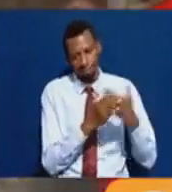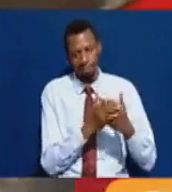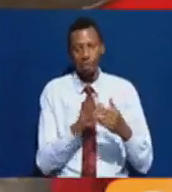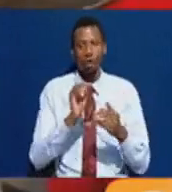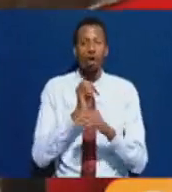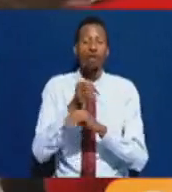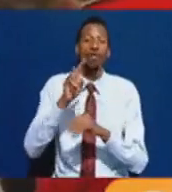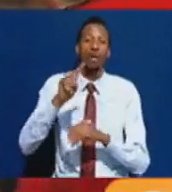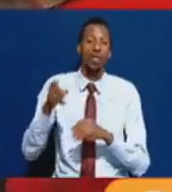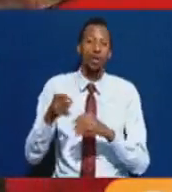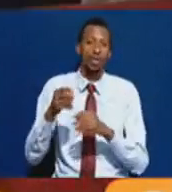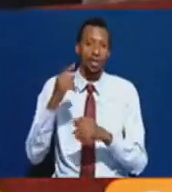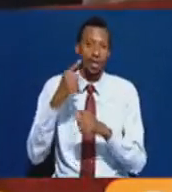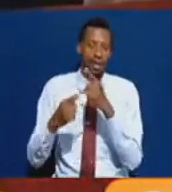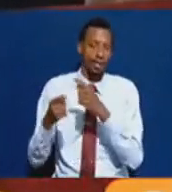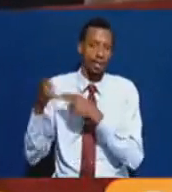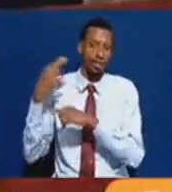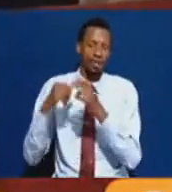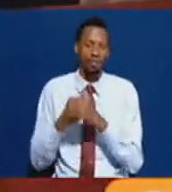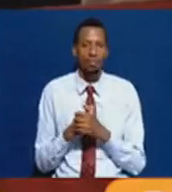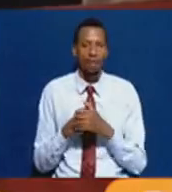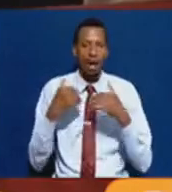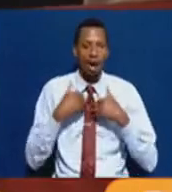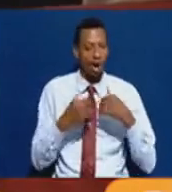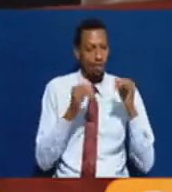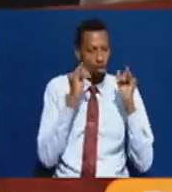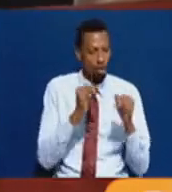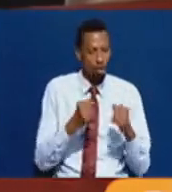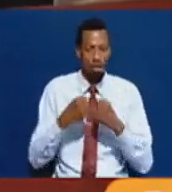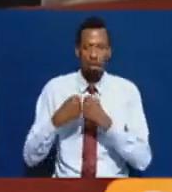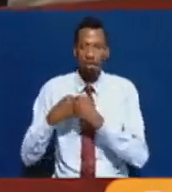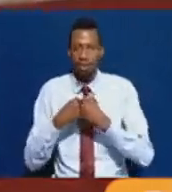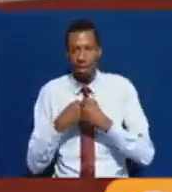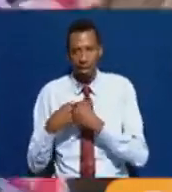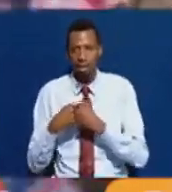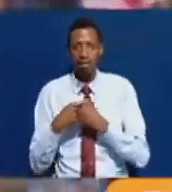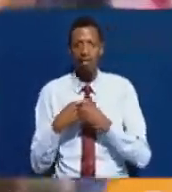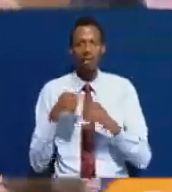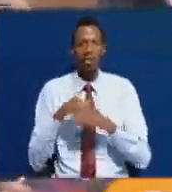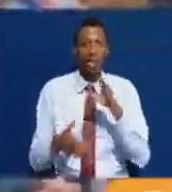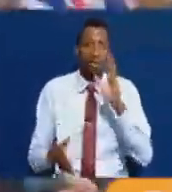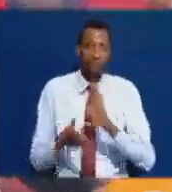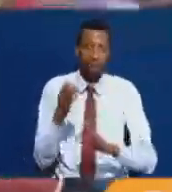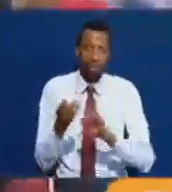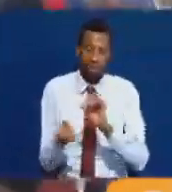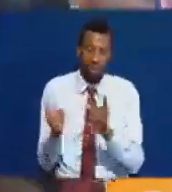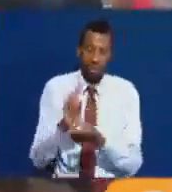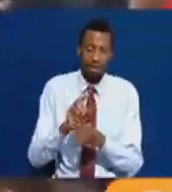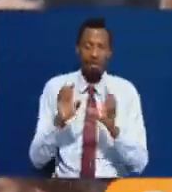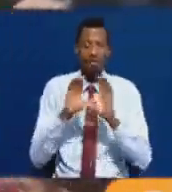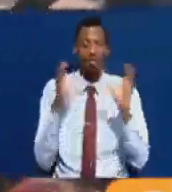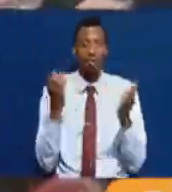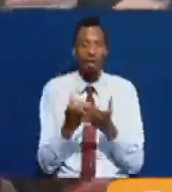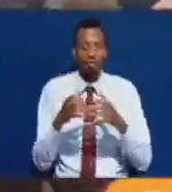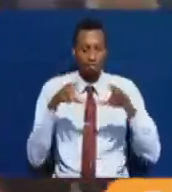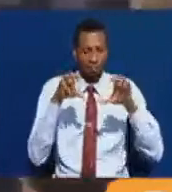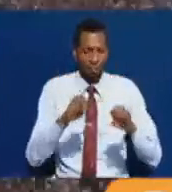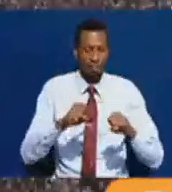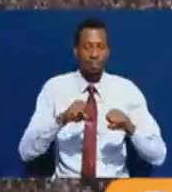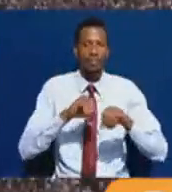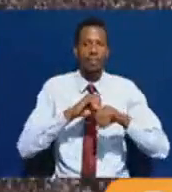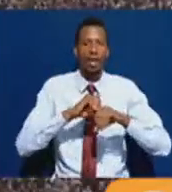The British monarch faces new challenges and finding its footing in the fast-changing world and asserting its influence in the areas that they once